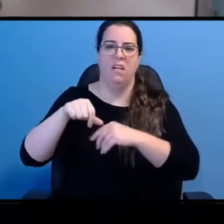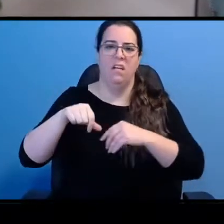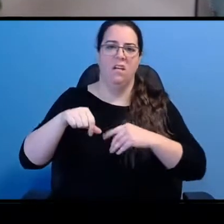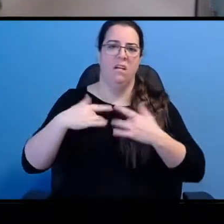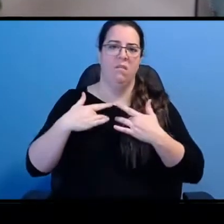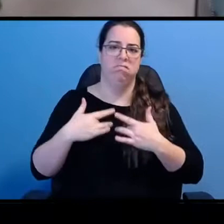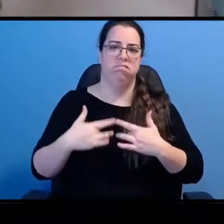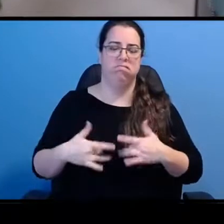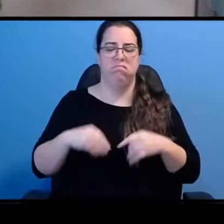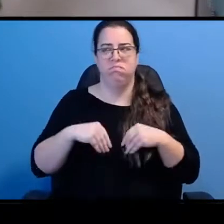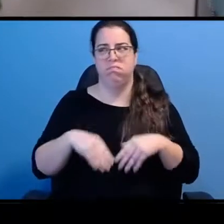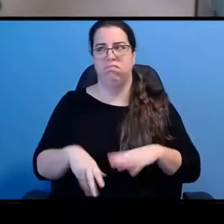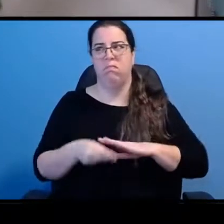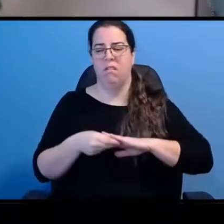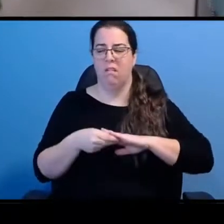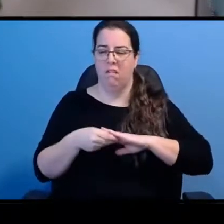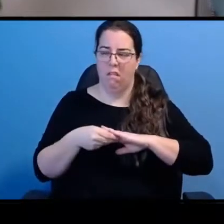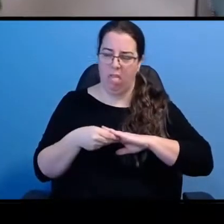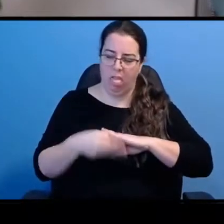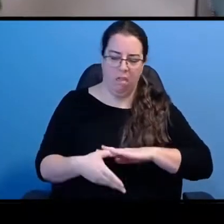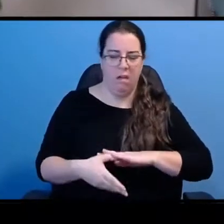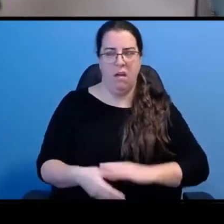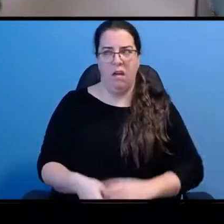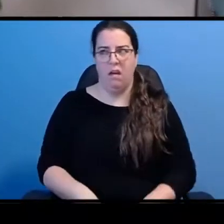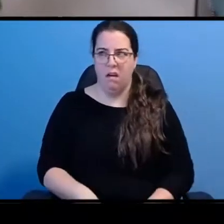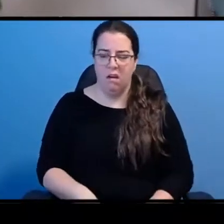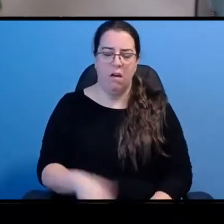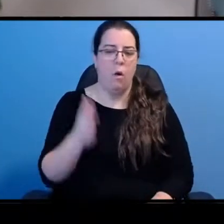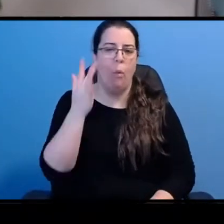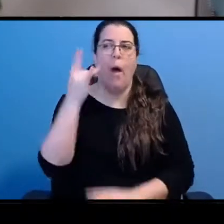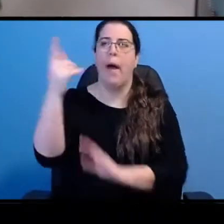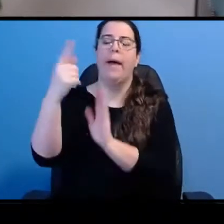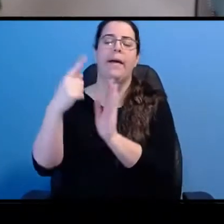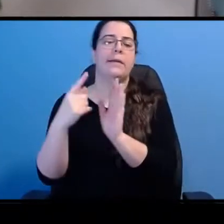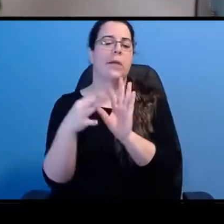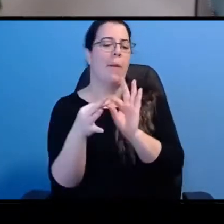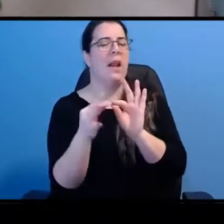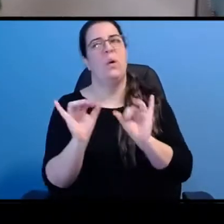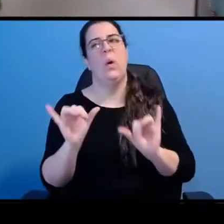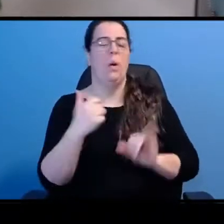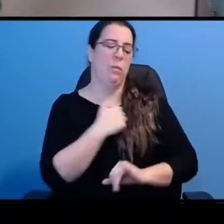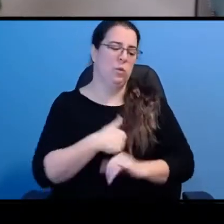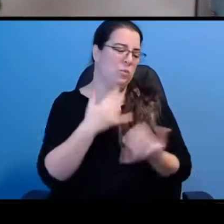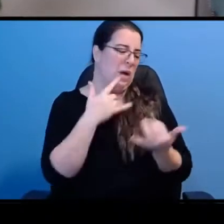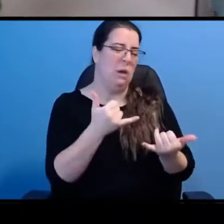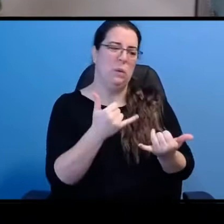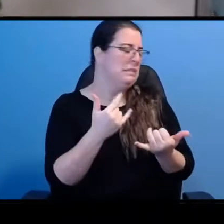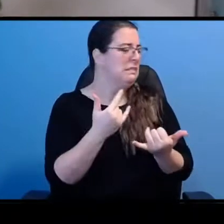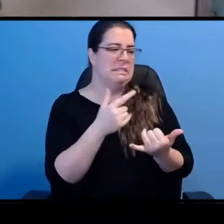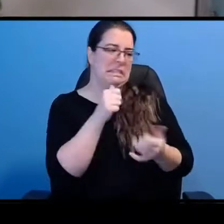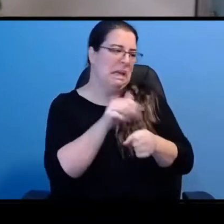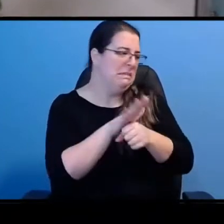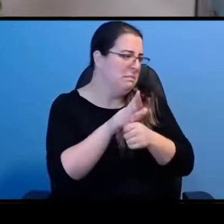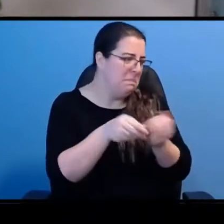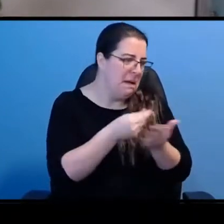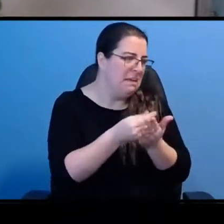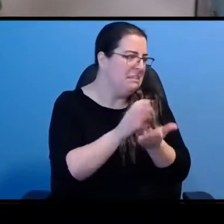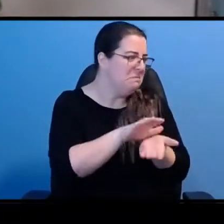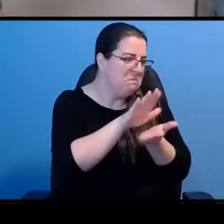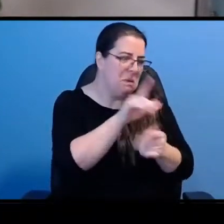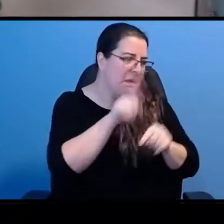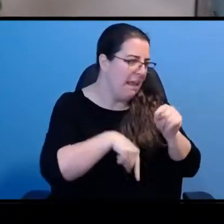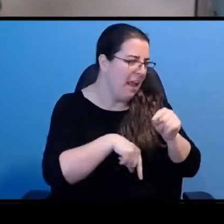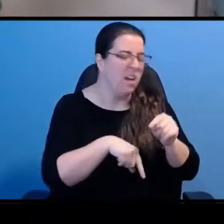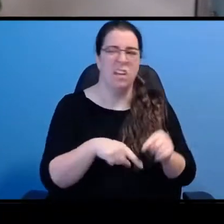I'm sorry, at this time we do not have the funding for this project, and be devastated. So that's really hard, that sort